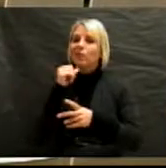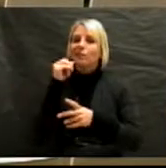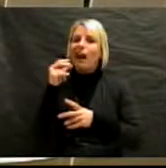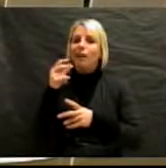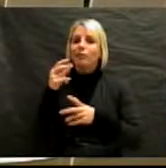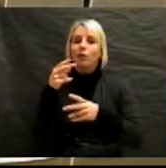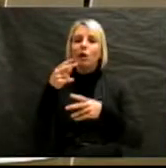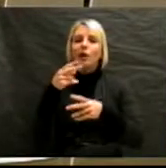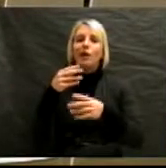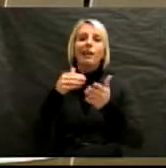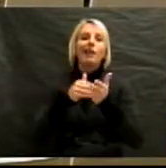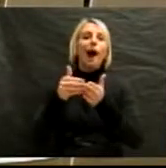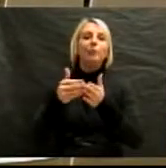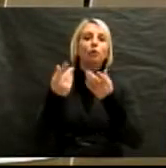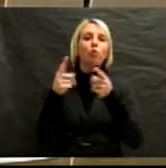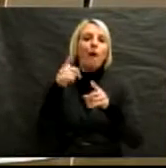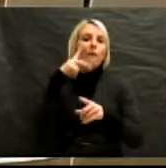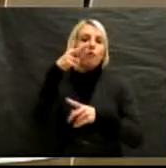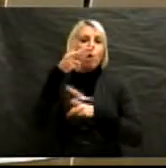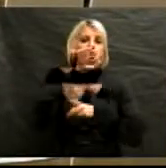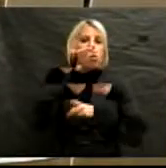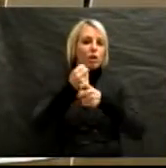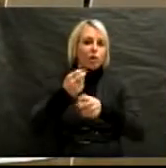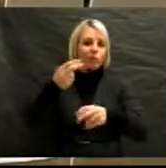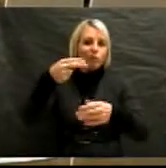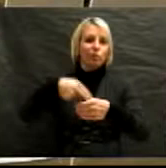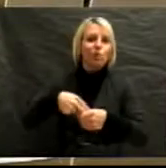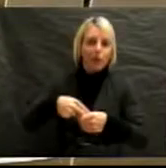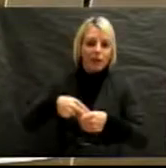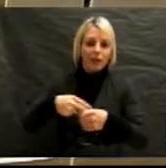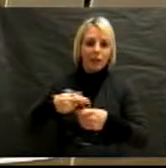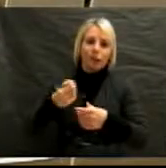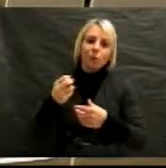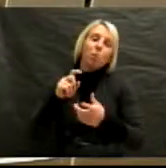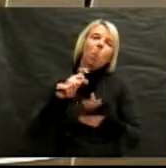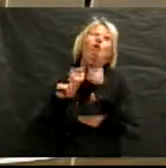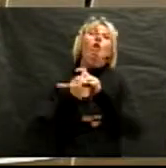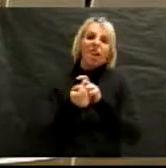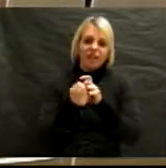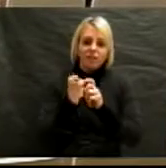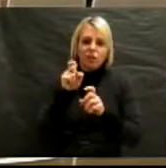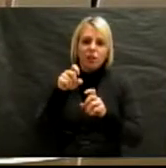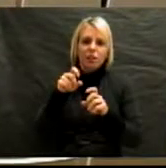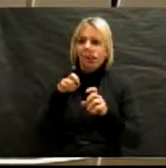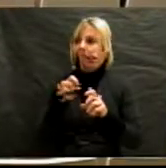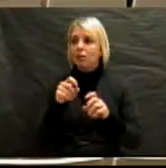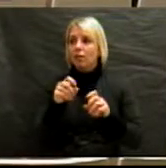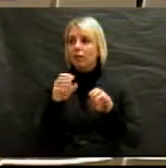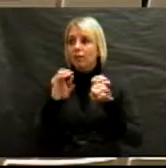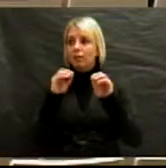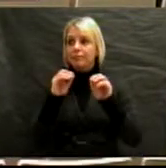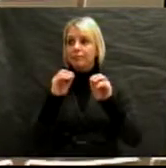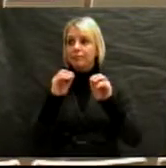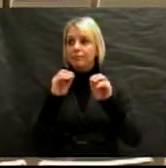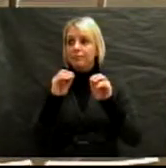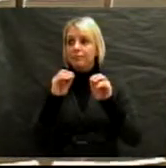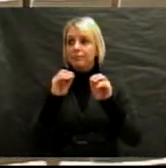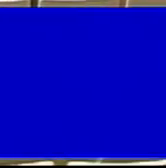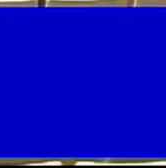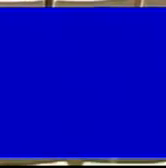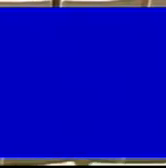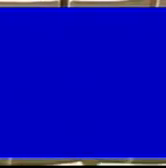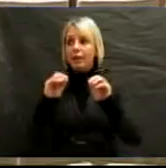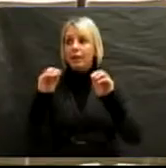change, new blood. That's all it is. Just a point of clarification is, and I appreciate what you're saying, Mr. Olson, but there isn't anything